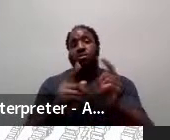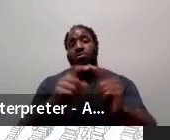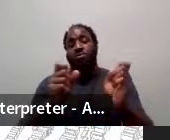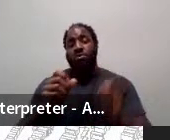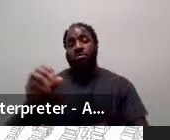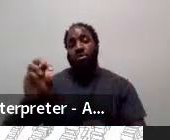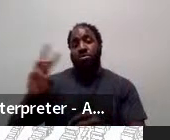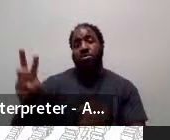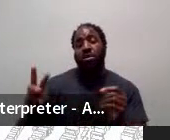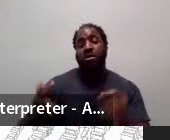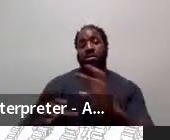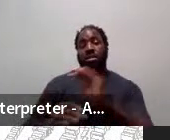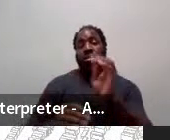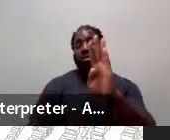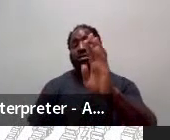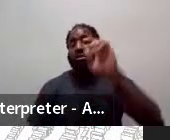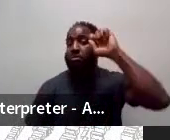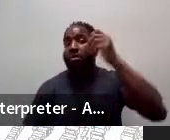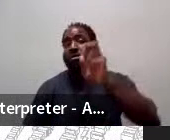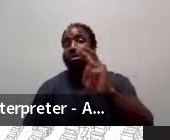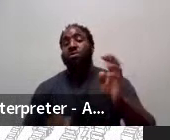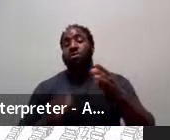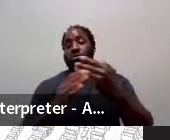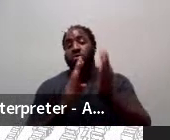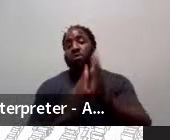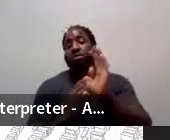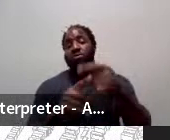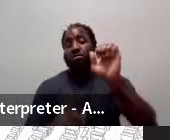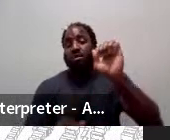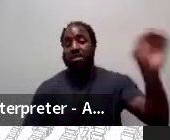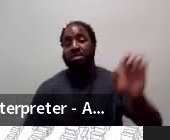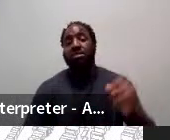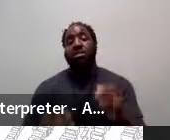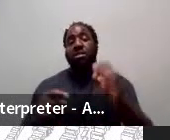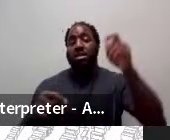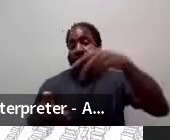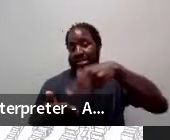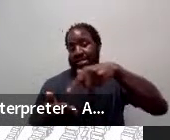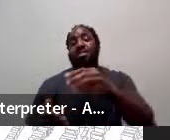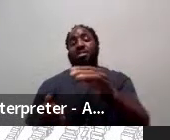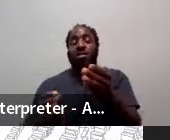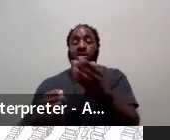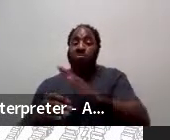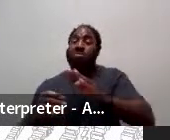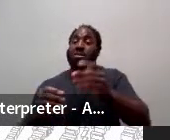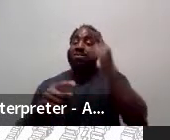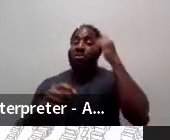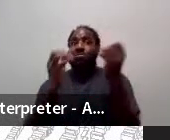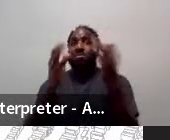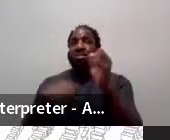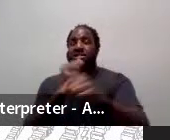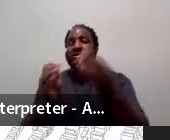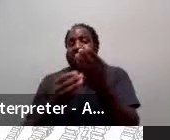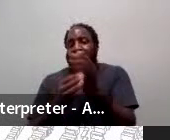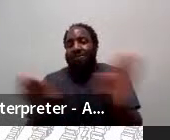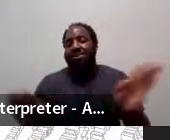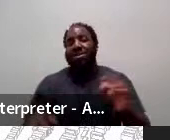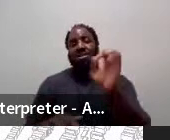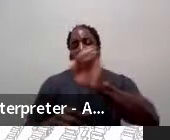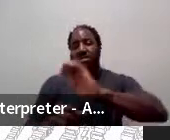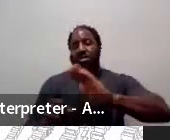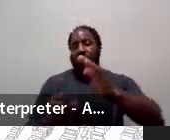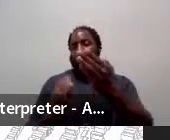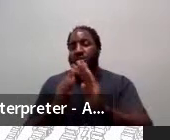Avenue to the east. East Fremont Avenue has for years divided the Parkchester community to the south and the Van Nest neighborhood to the north.